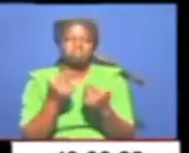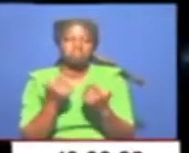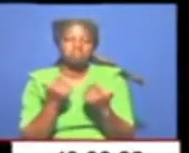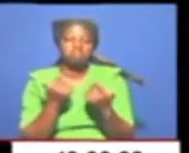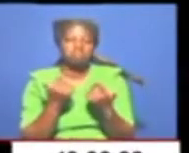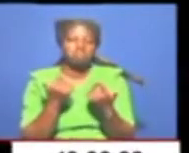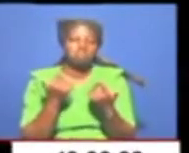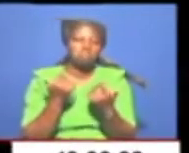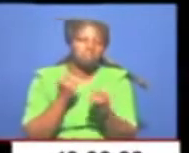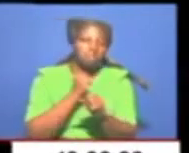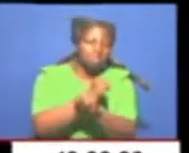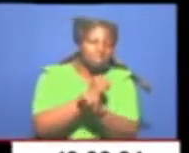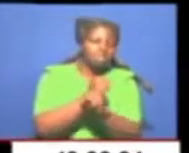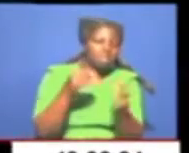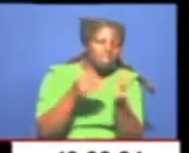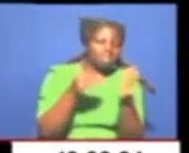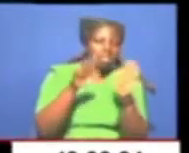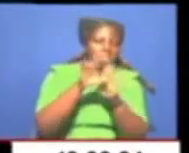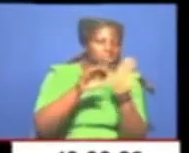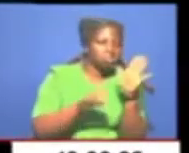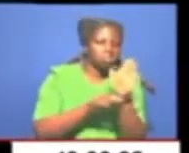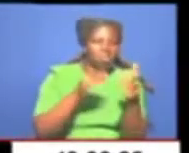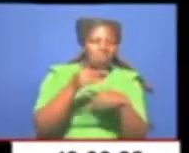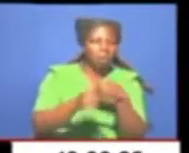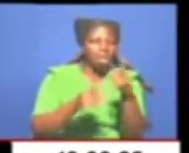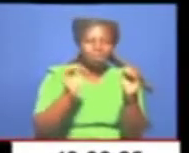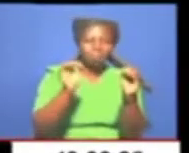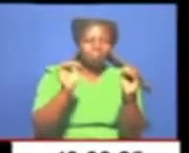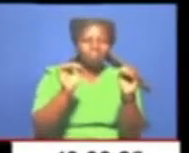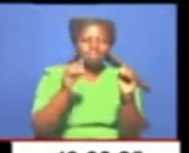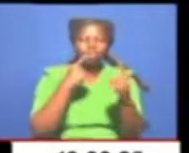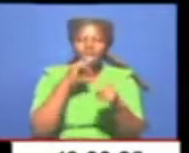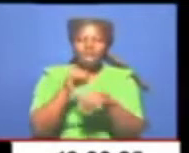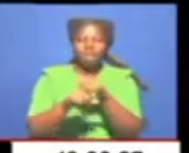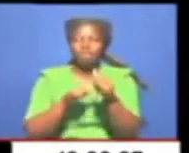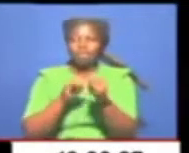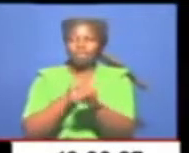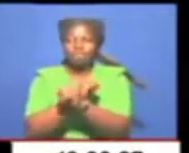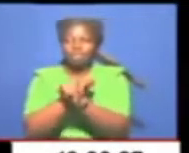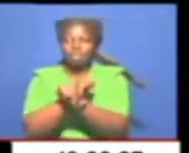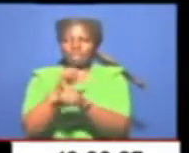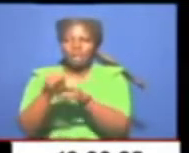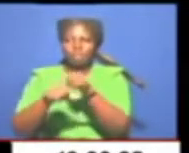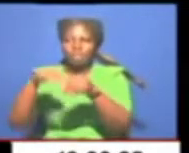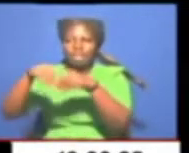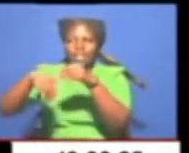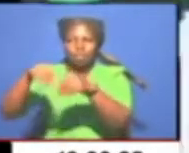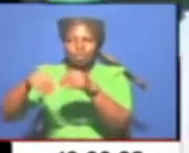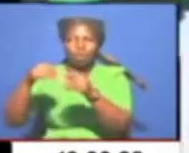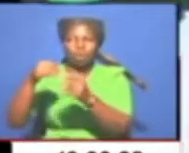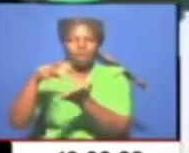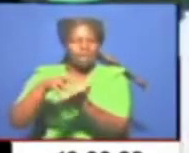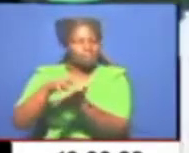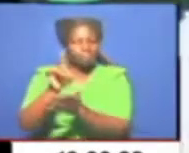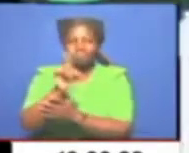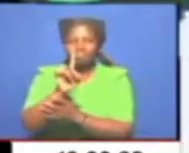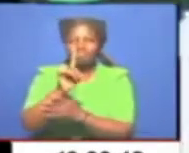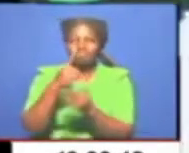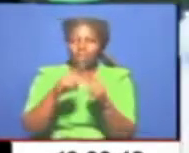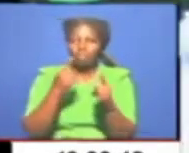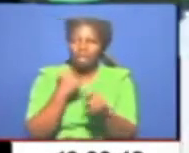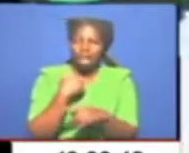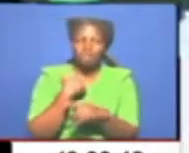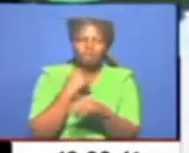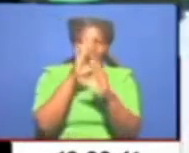constitutional proceedings. It doesn't talk about immunity against electoral proceedings. After all, we have presidential election